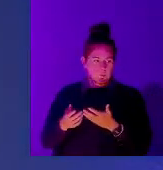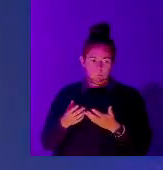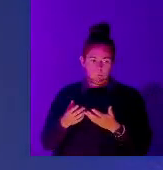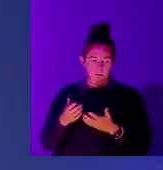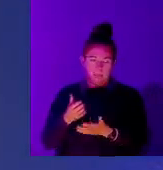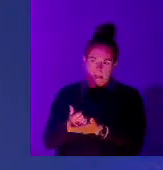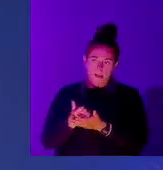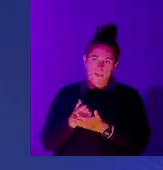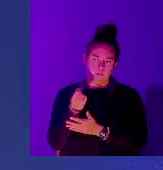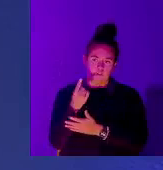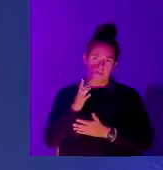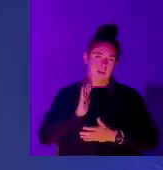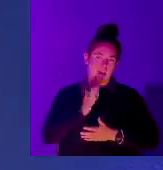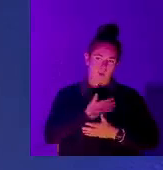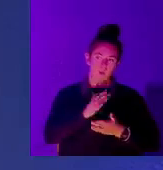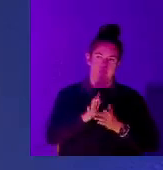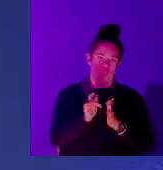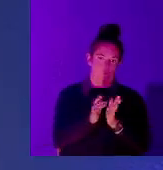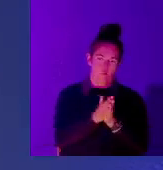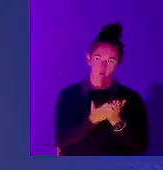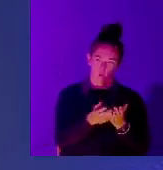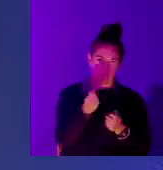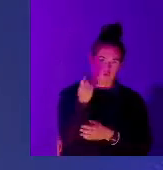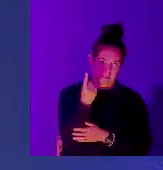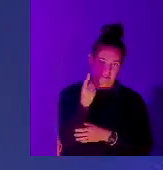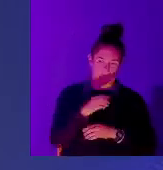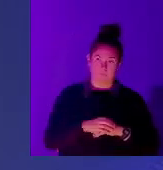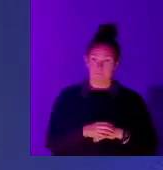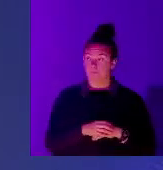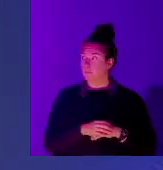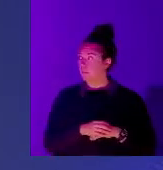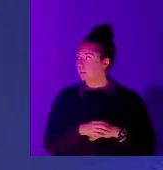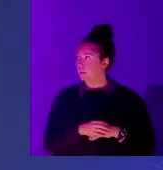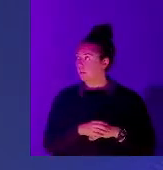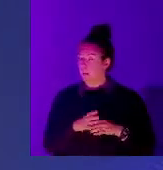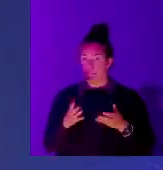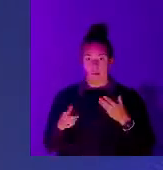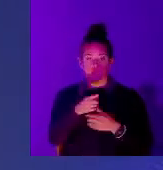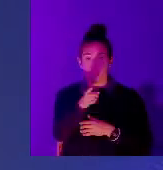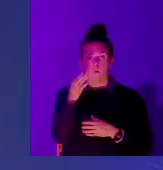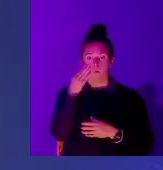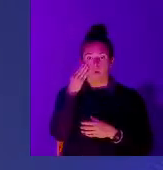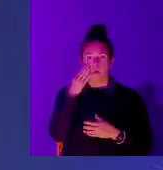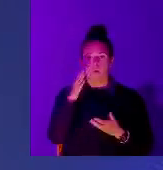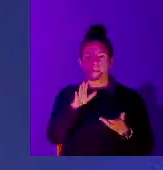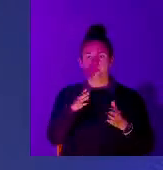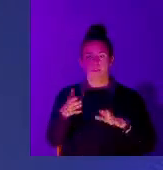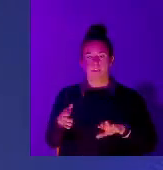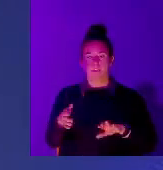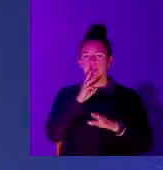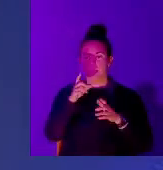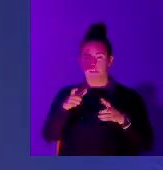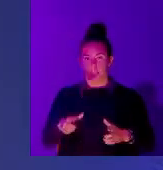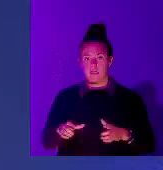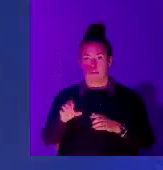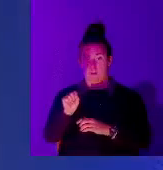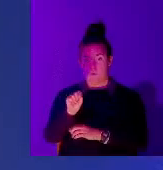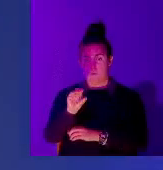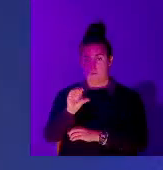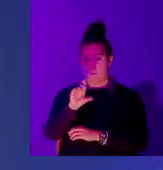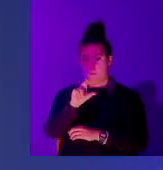You may be aware that when the Dead Sea Scrolls were discovered in the caves at Qumran, starting